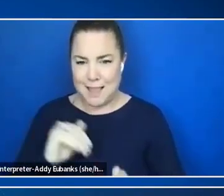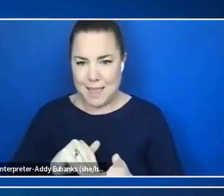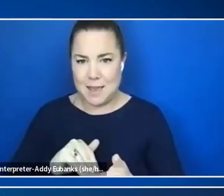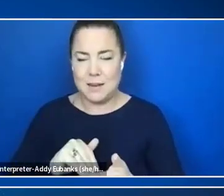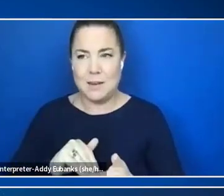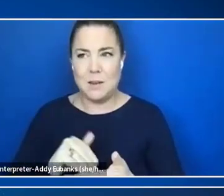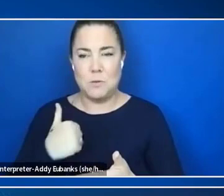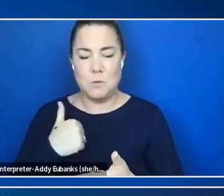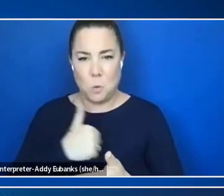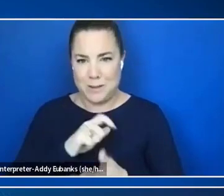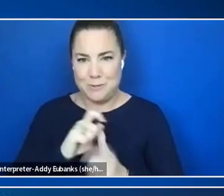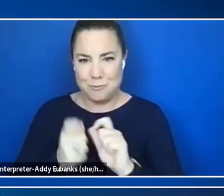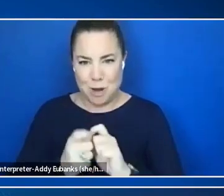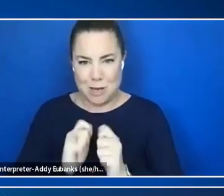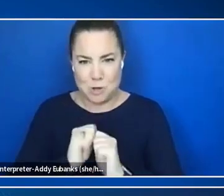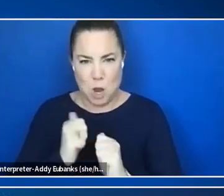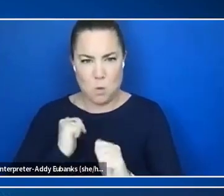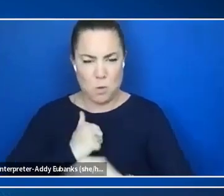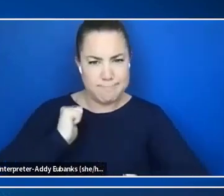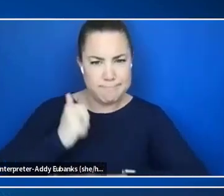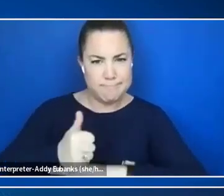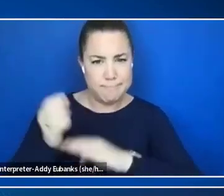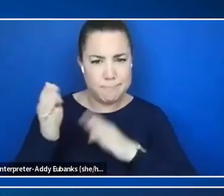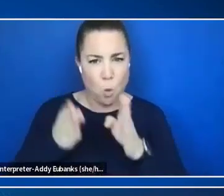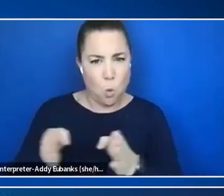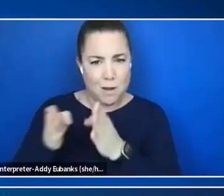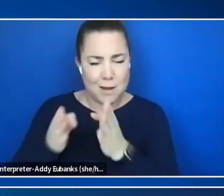we're changing how things are organized. We're changing the